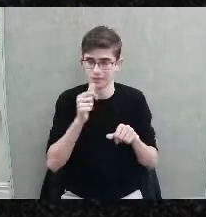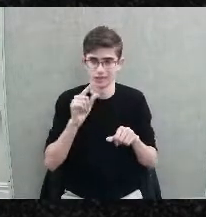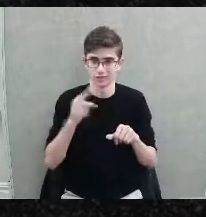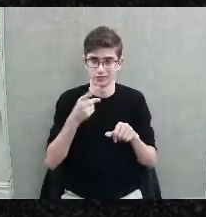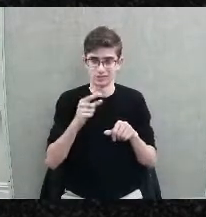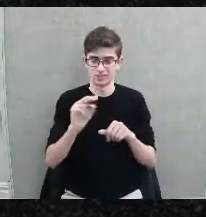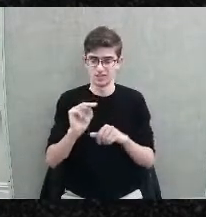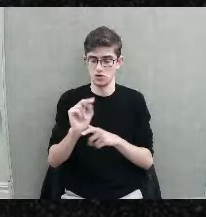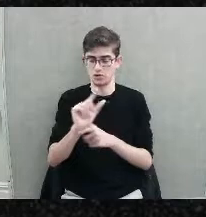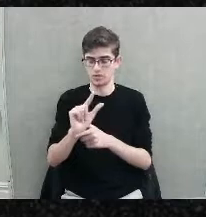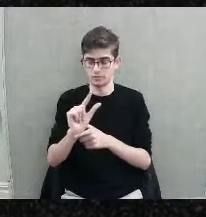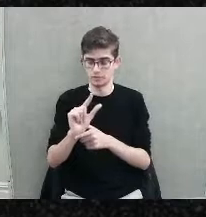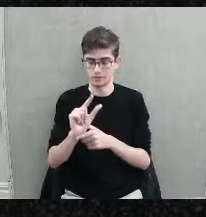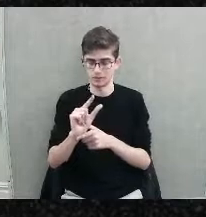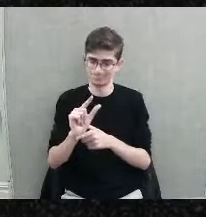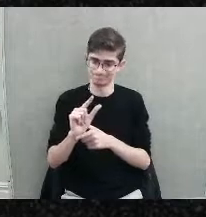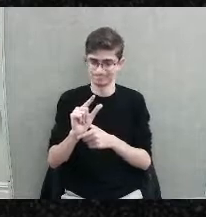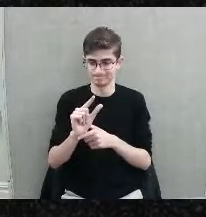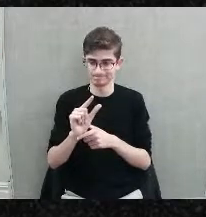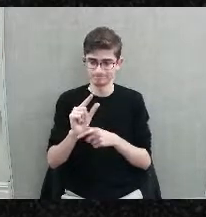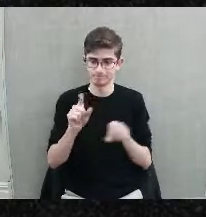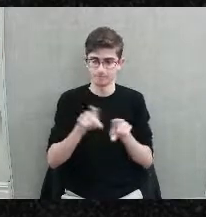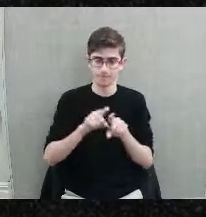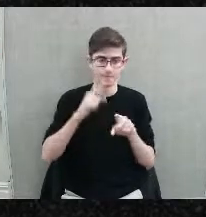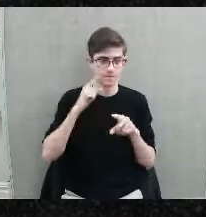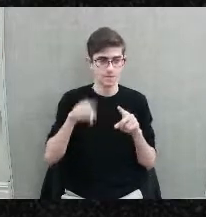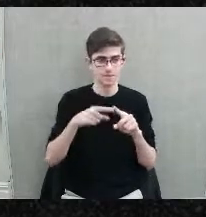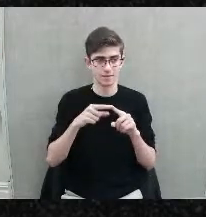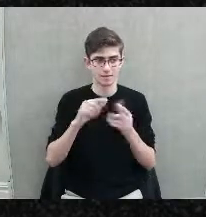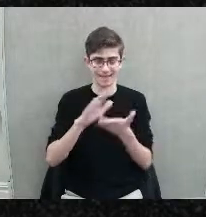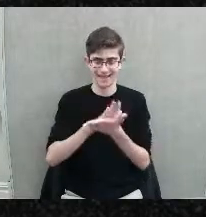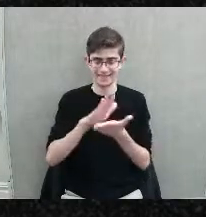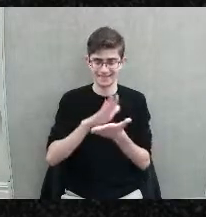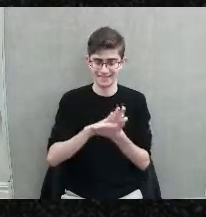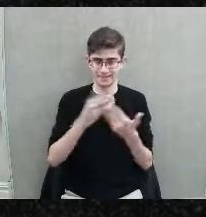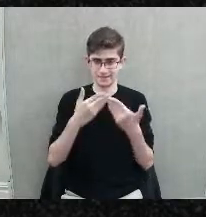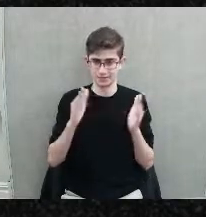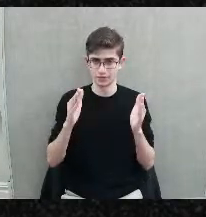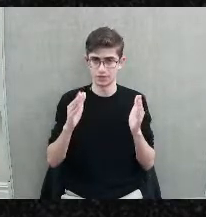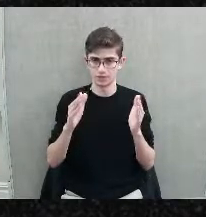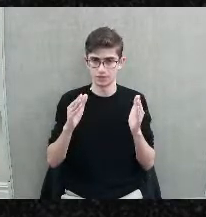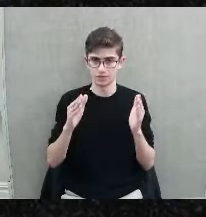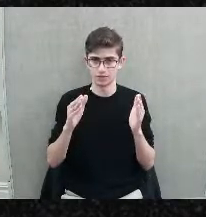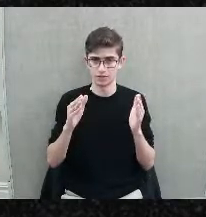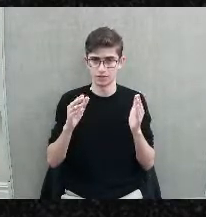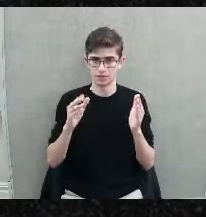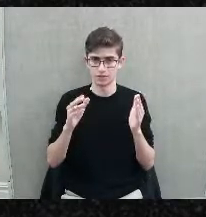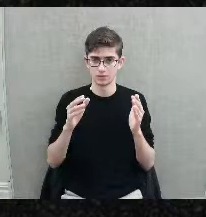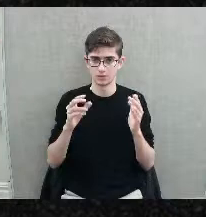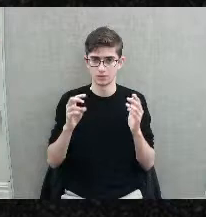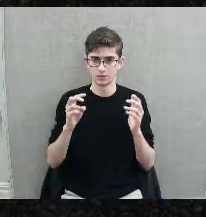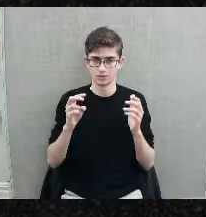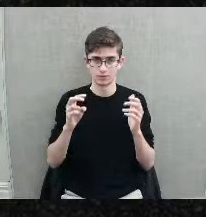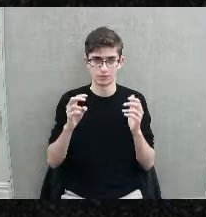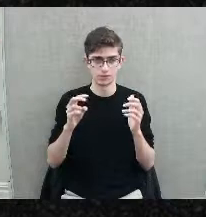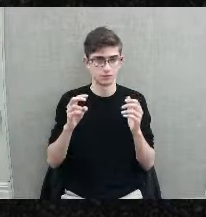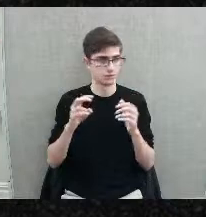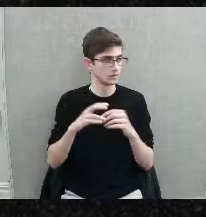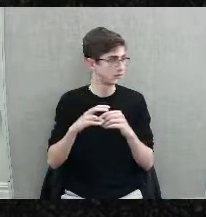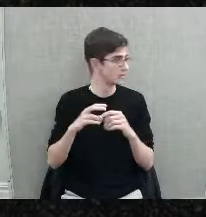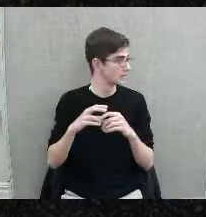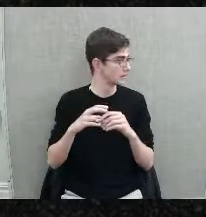neoliberally as we work today in the academia, tries to write collectively, not in a peer review chapter,